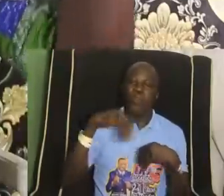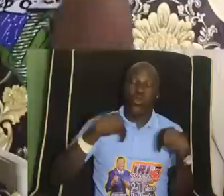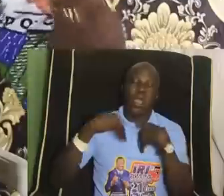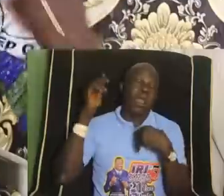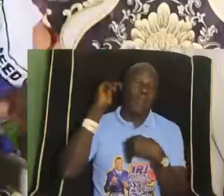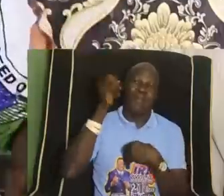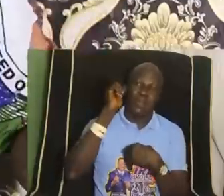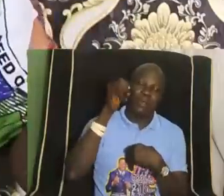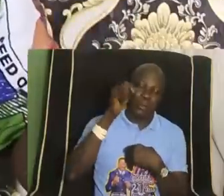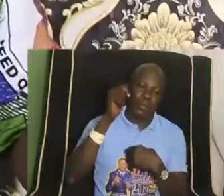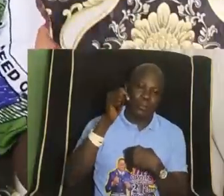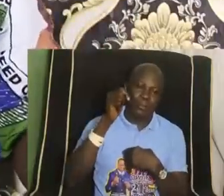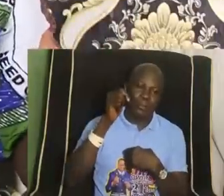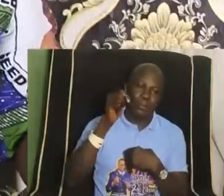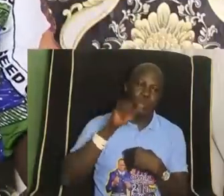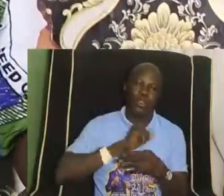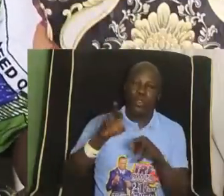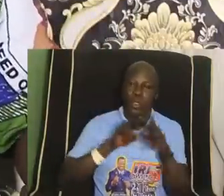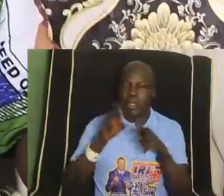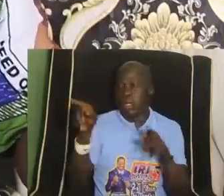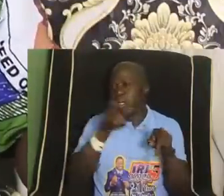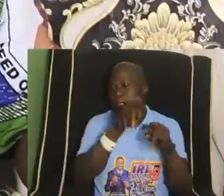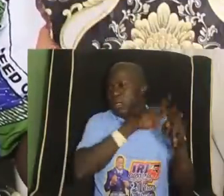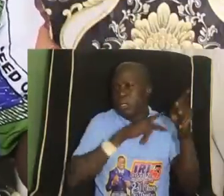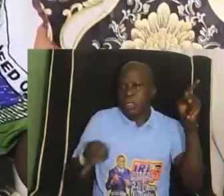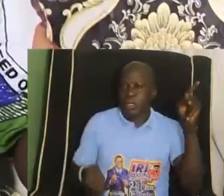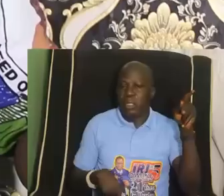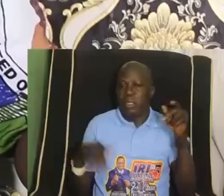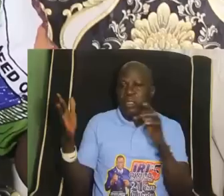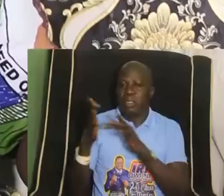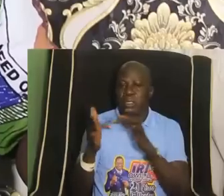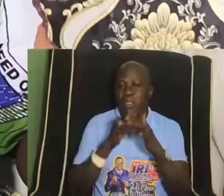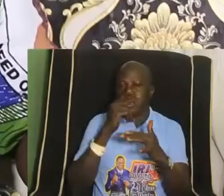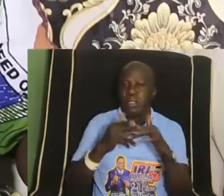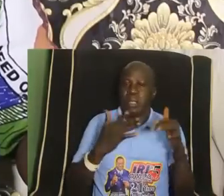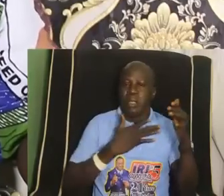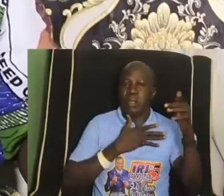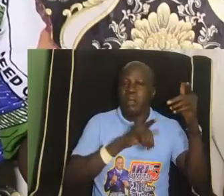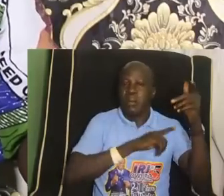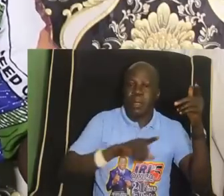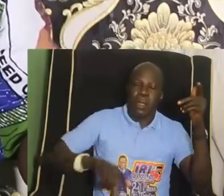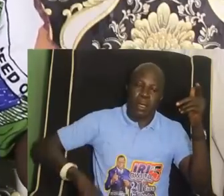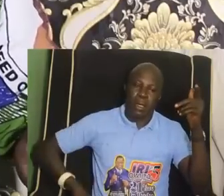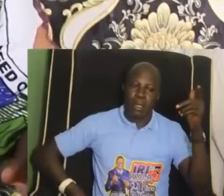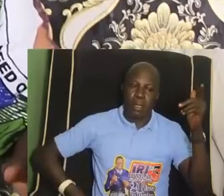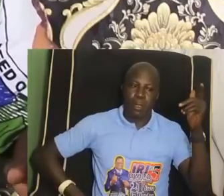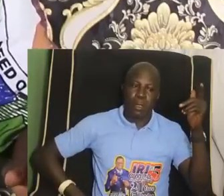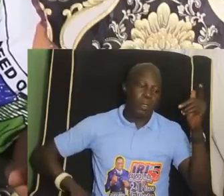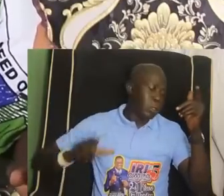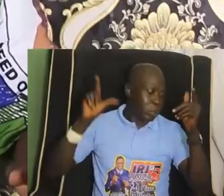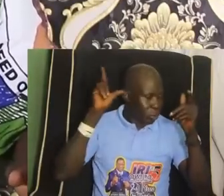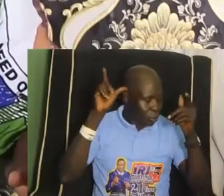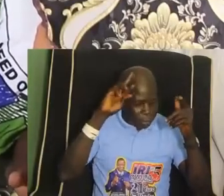ni testimony. You have testimony. You reign as king. Oluwa wa. In Jesus name my